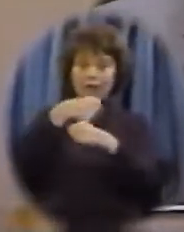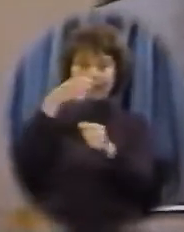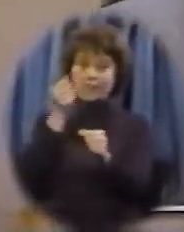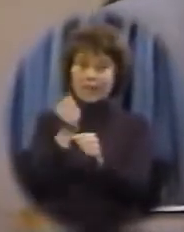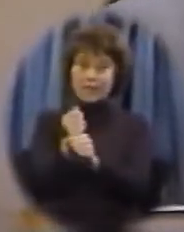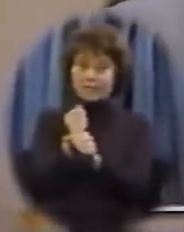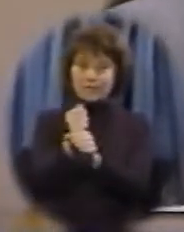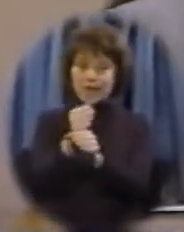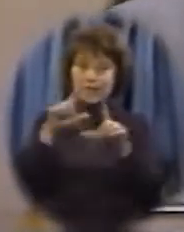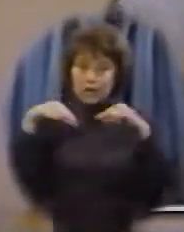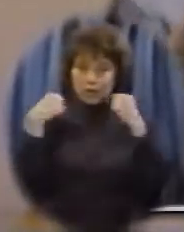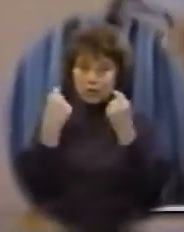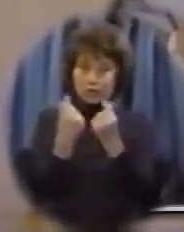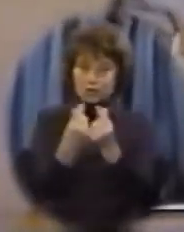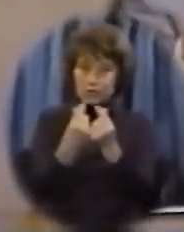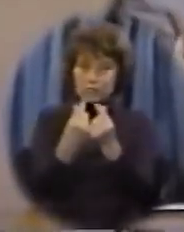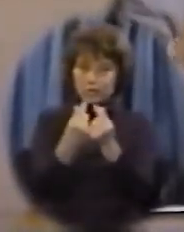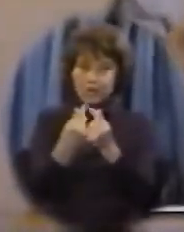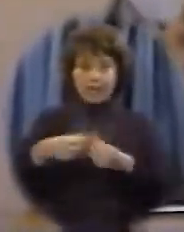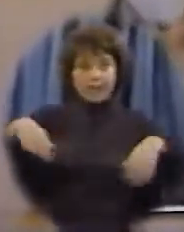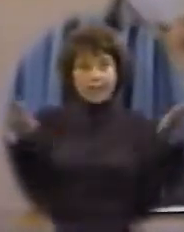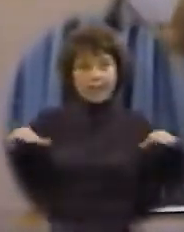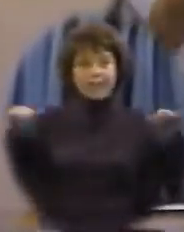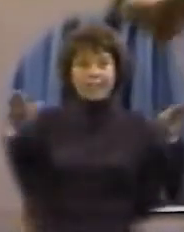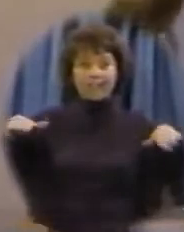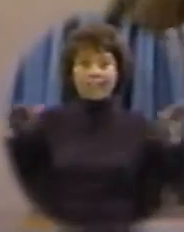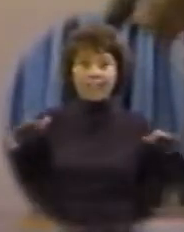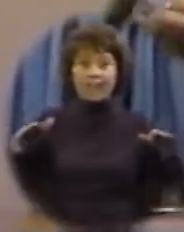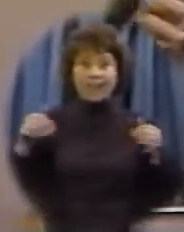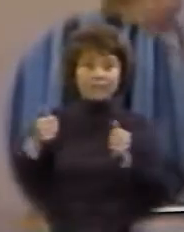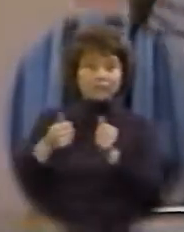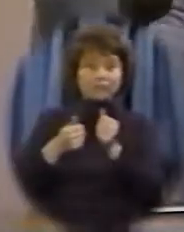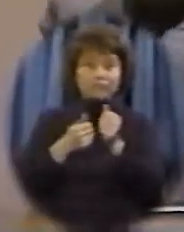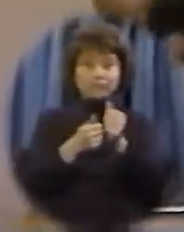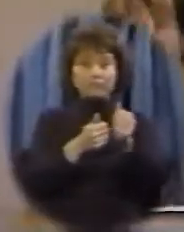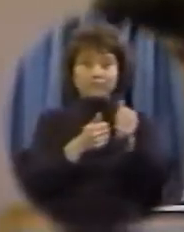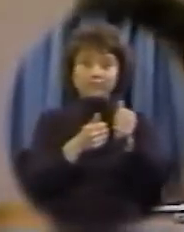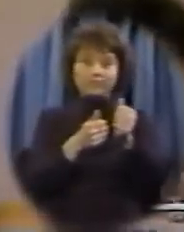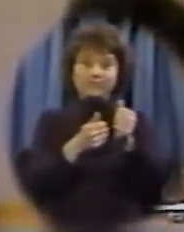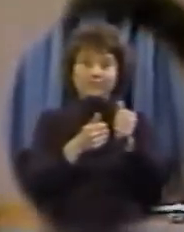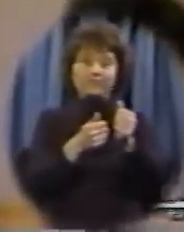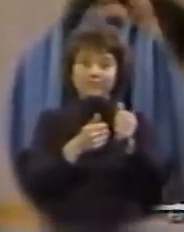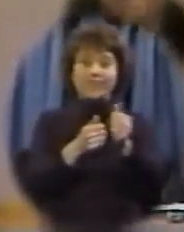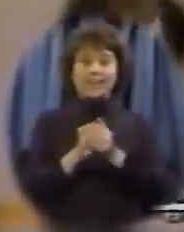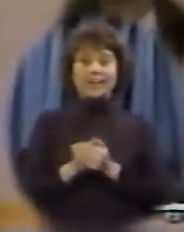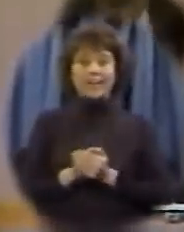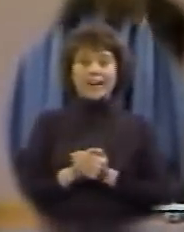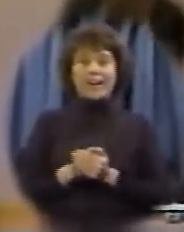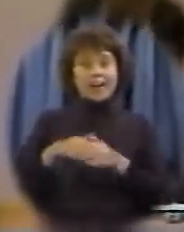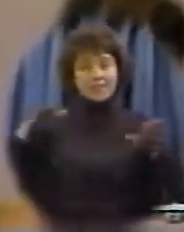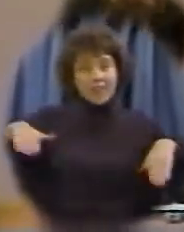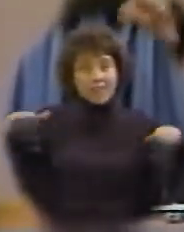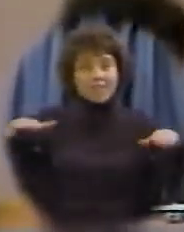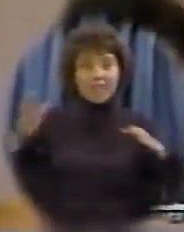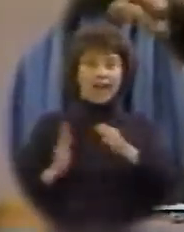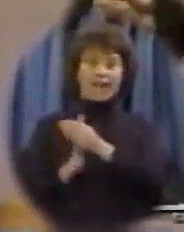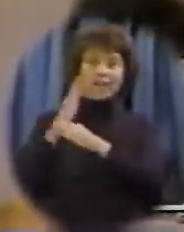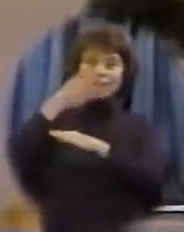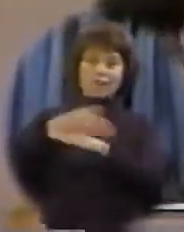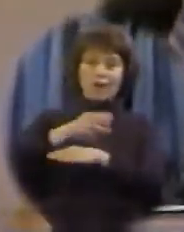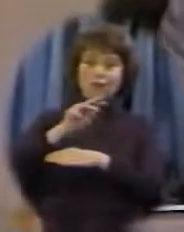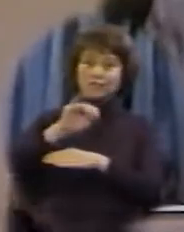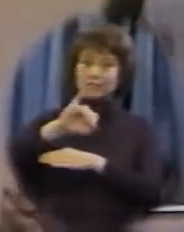takes the lead and they lift up and they fly like that, because getting behind a truck will pull you along. But anyway, and they fly down across Michigan